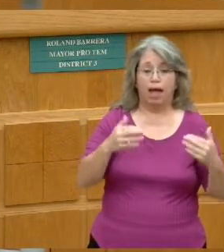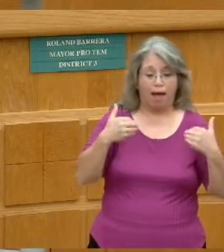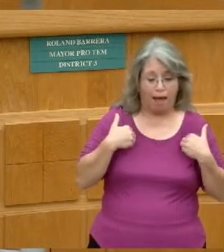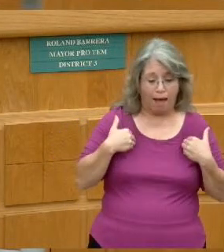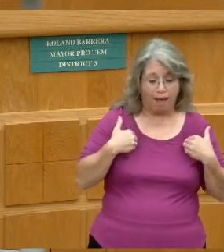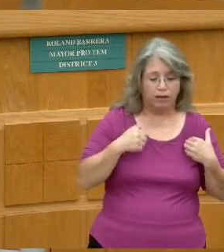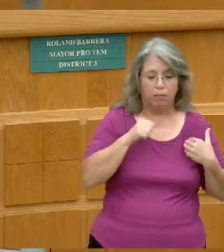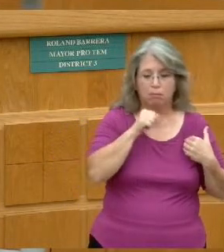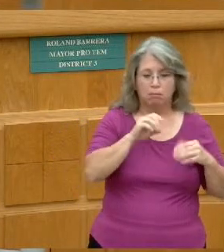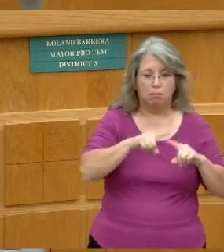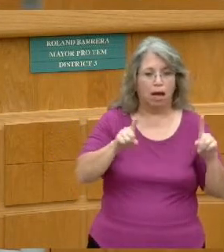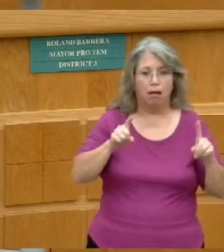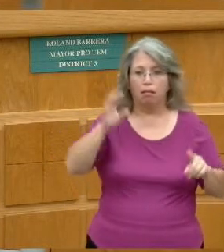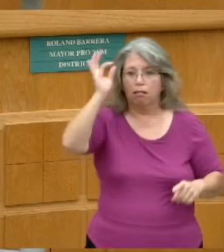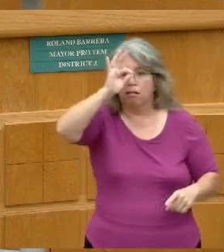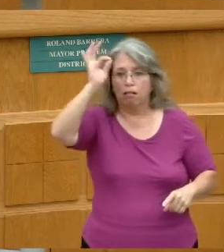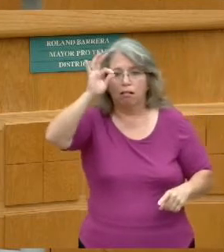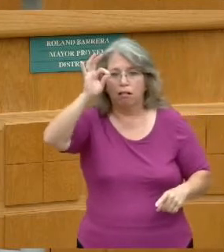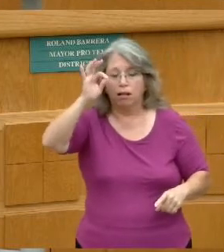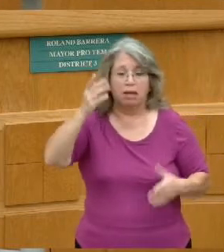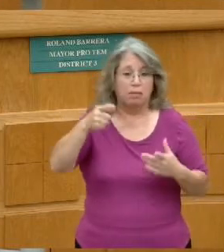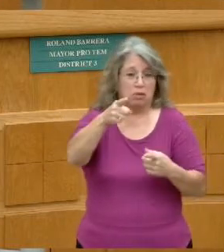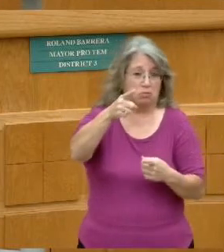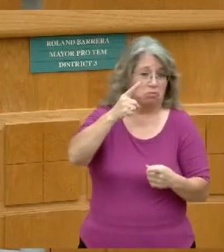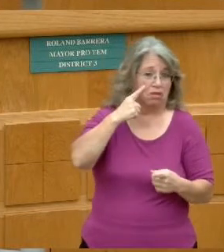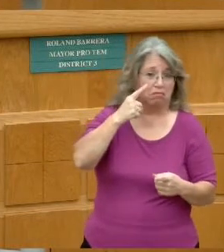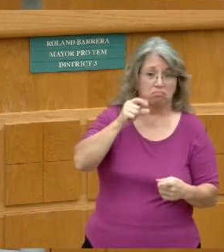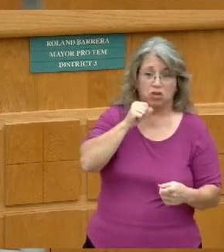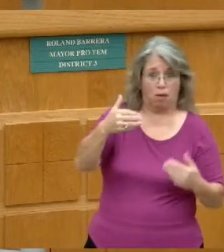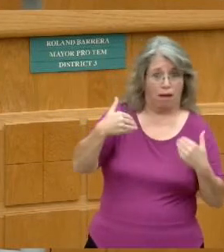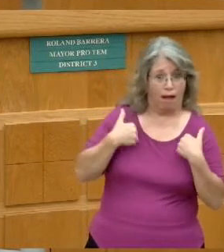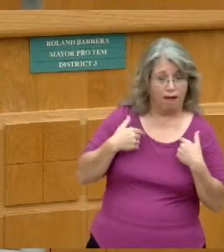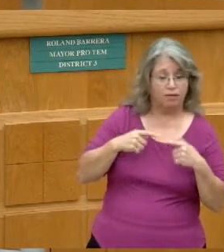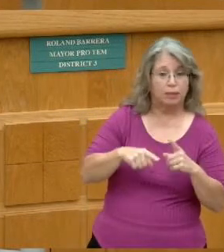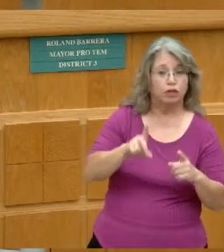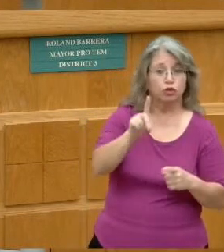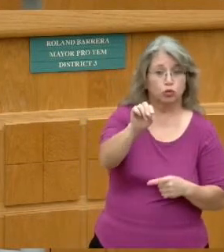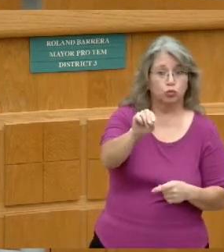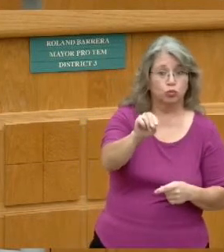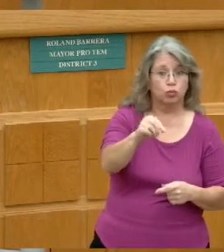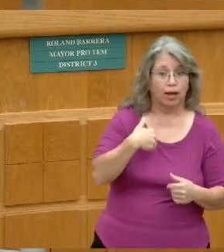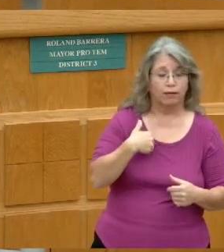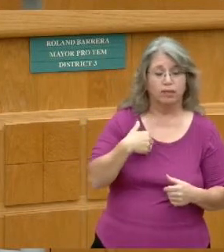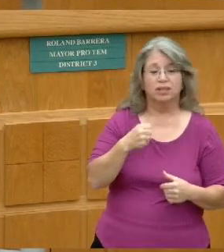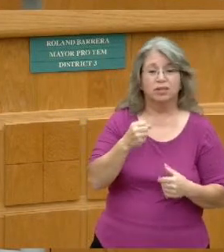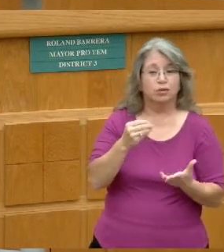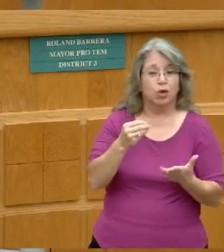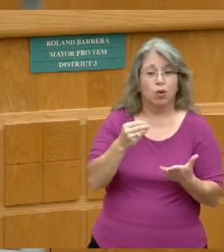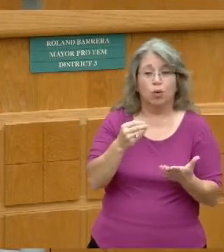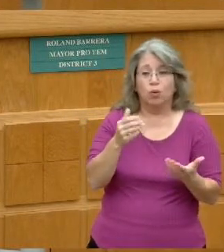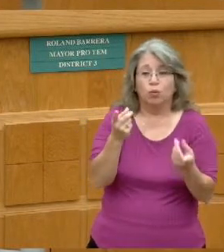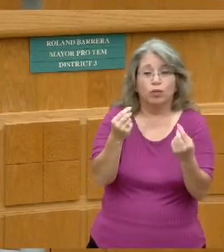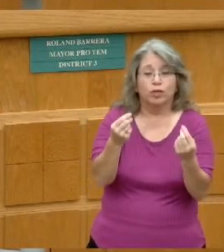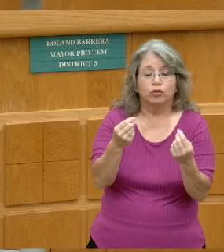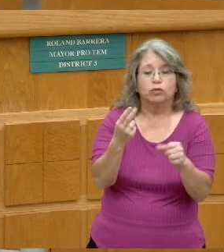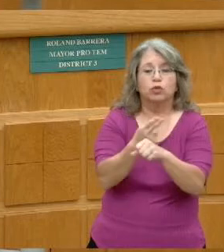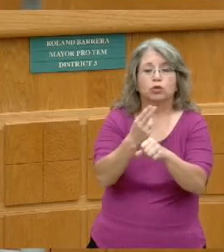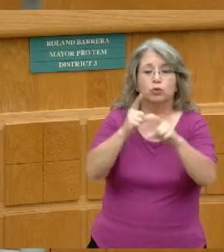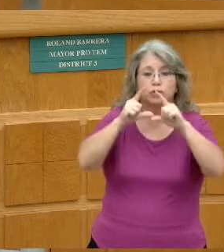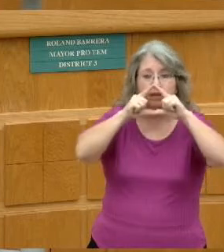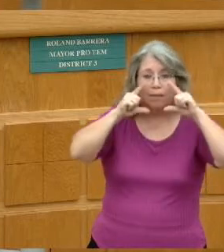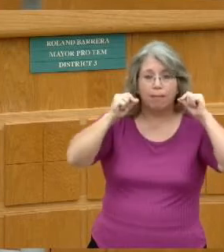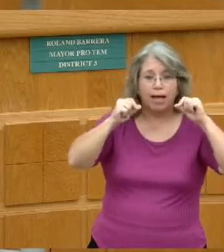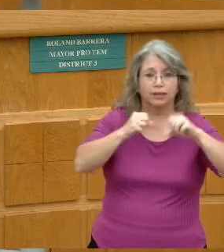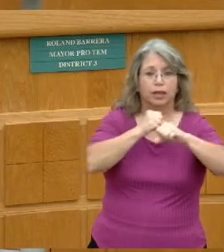thus, you might think you don't have it, but you do, in which case you want to wear a mask to stop spreading it. You also want to wear a mask